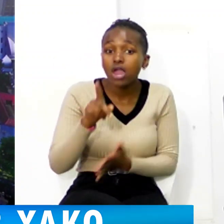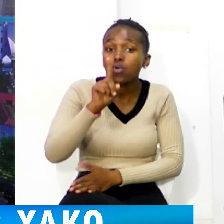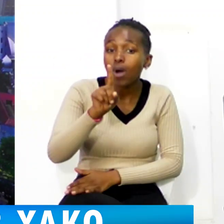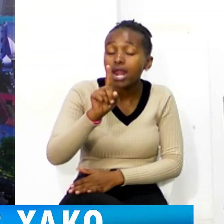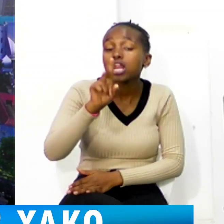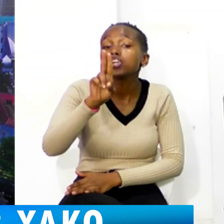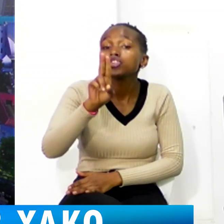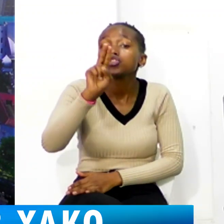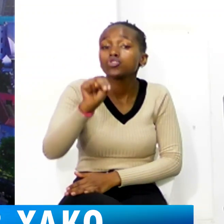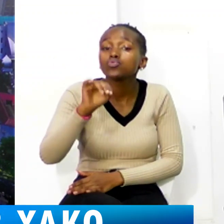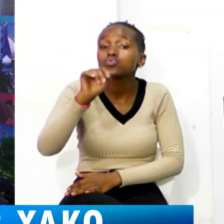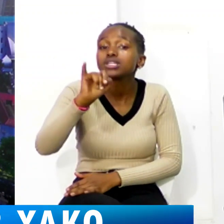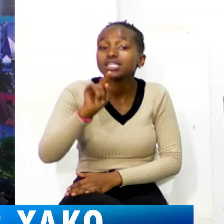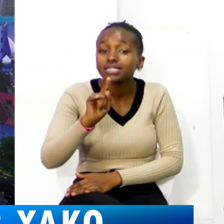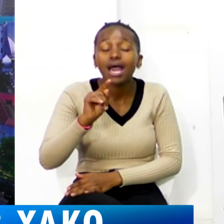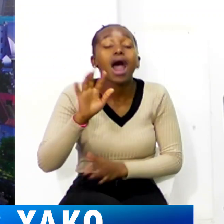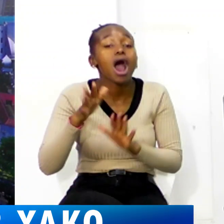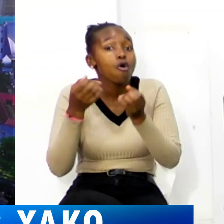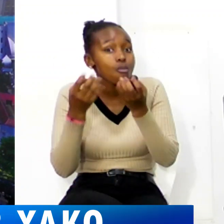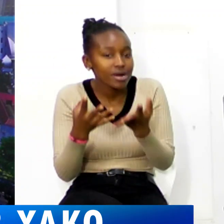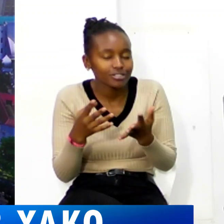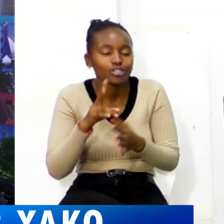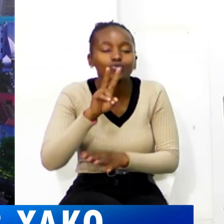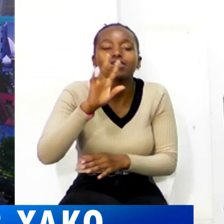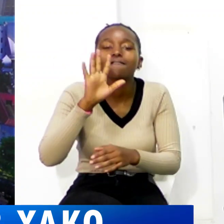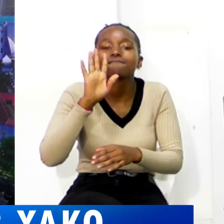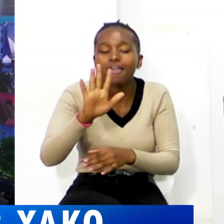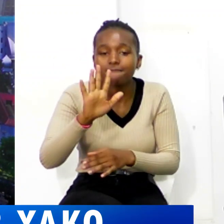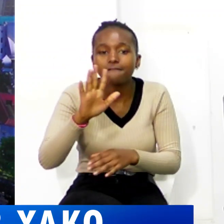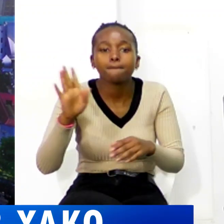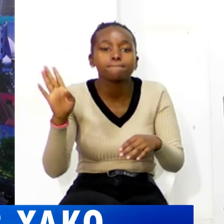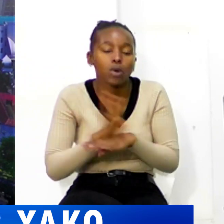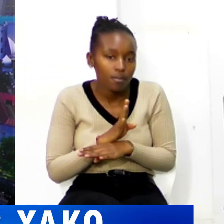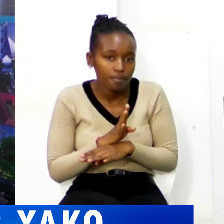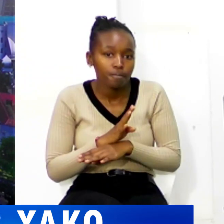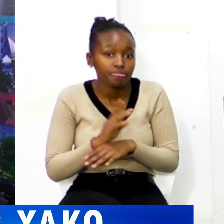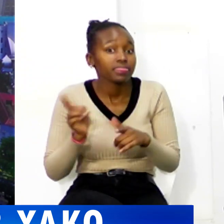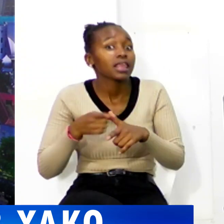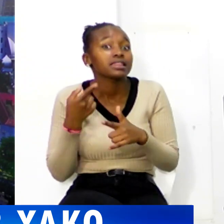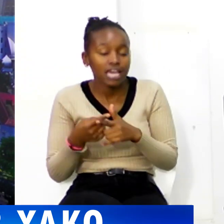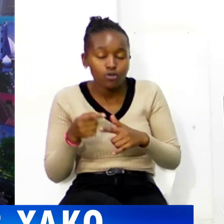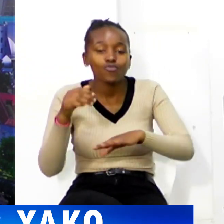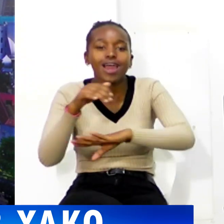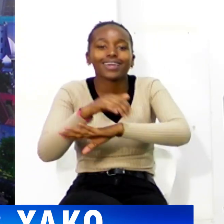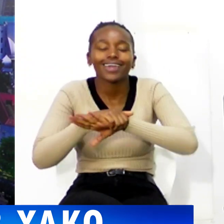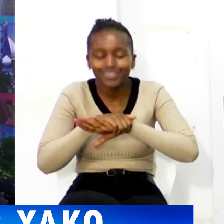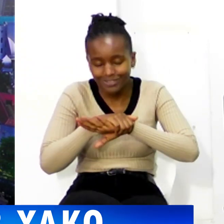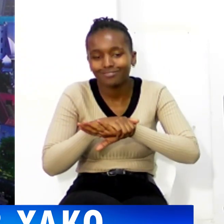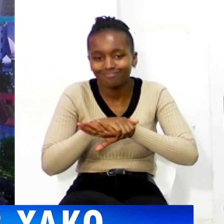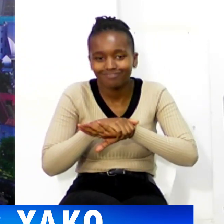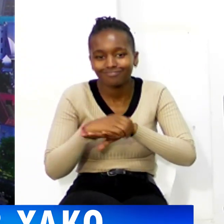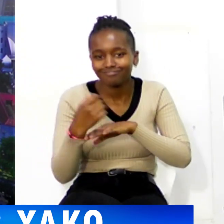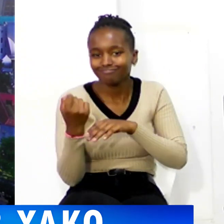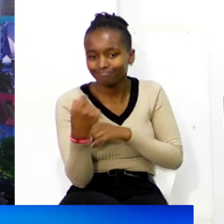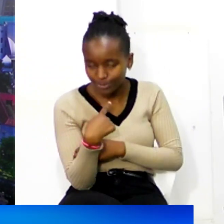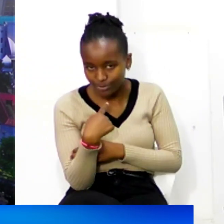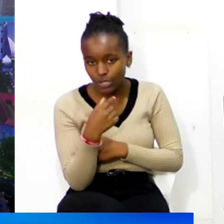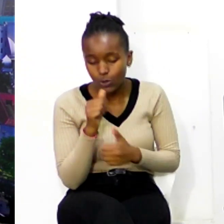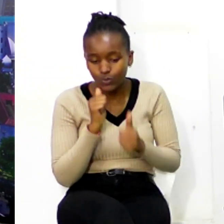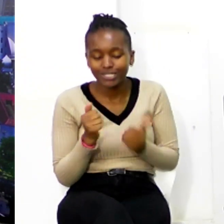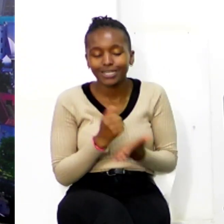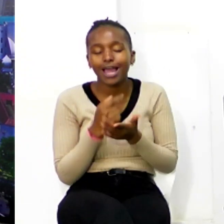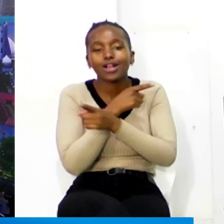the message for the token will come with the 2 codes. Now use the two codes, even and